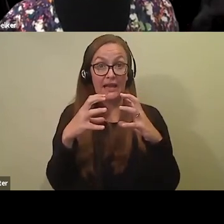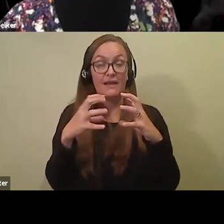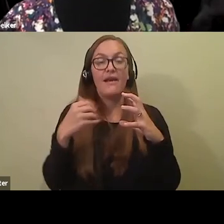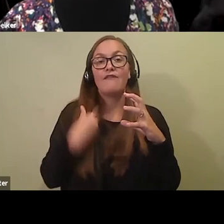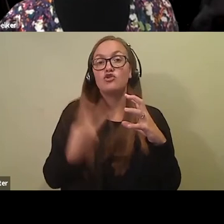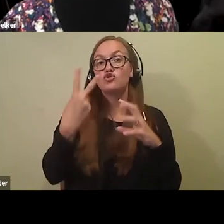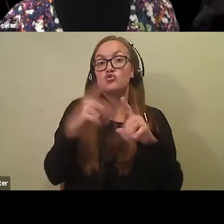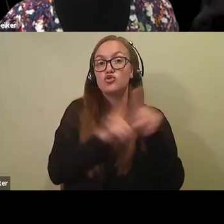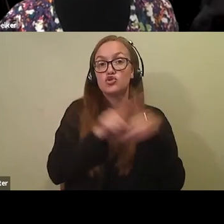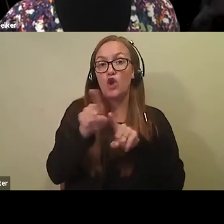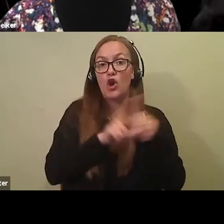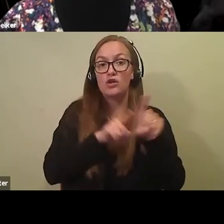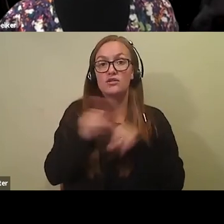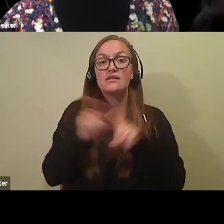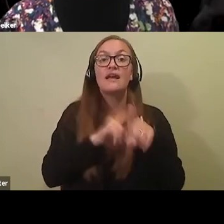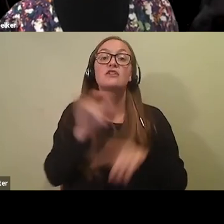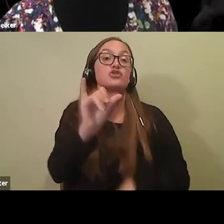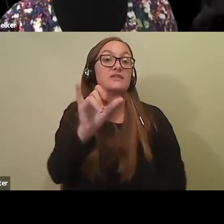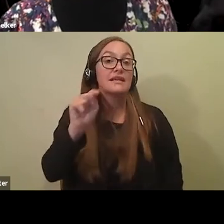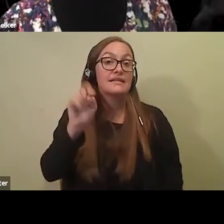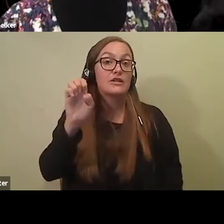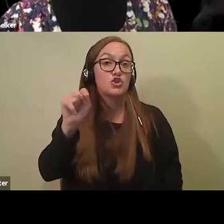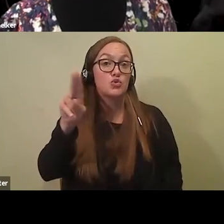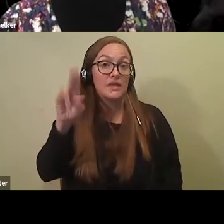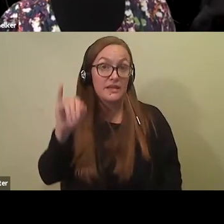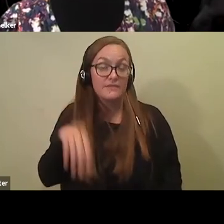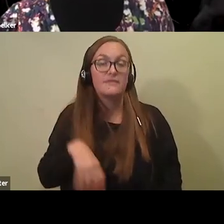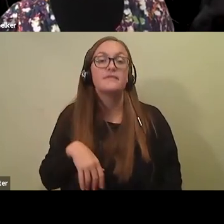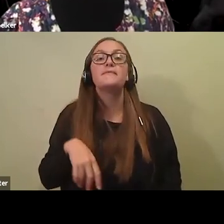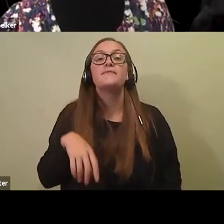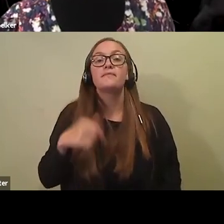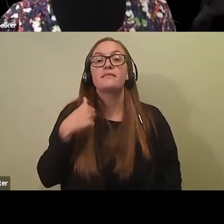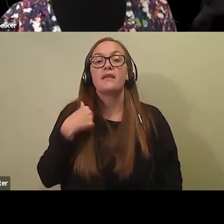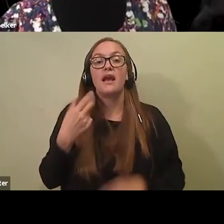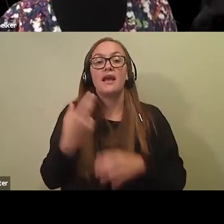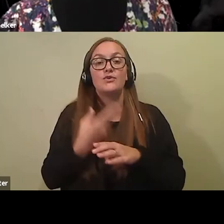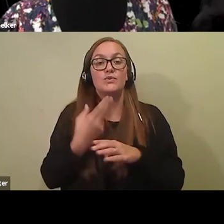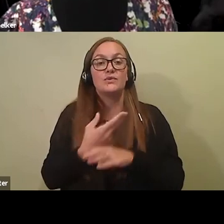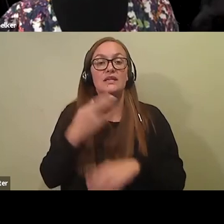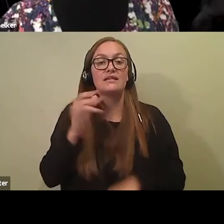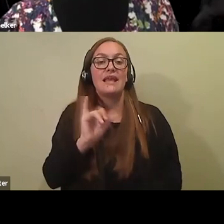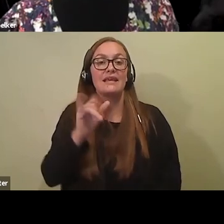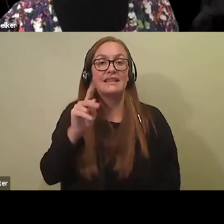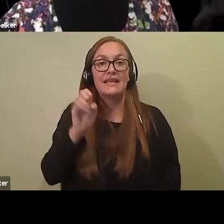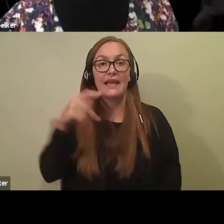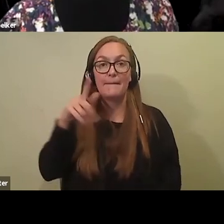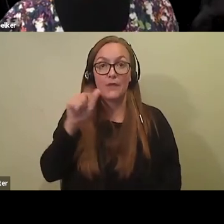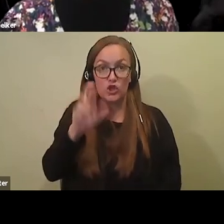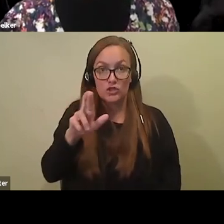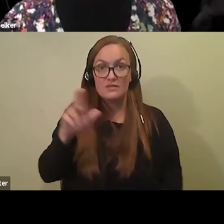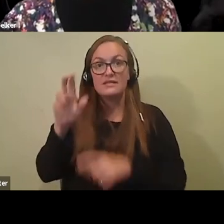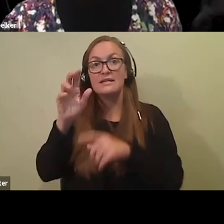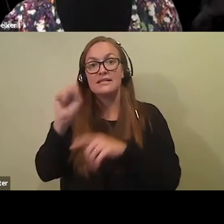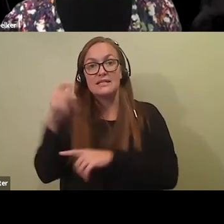just like we see in Tatooine. I use missions such as the Kepler and TESS space telescopes to see the